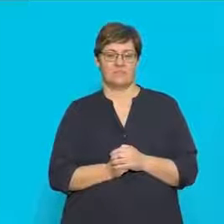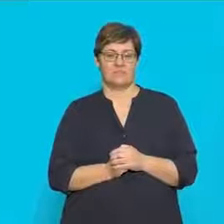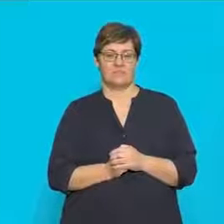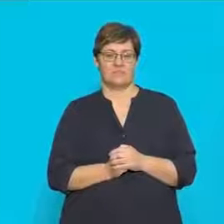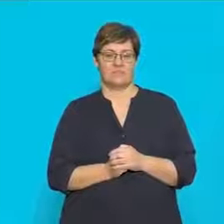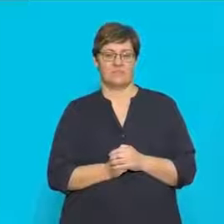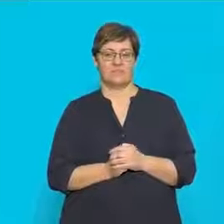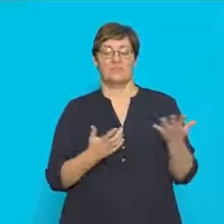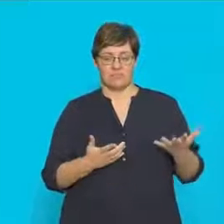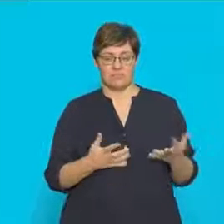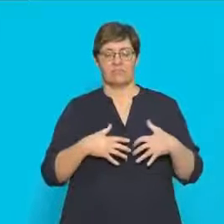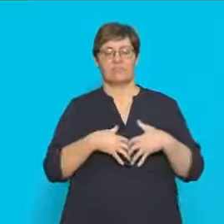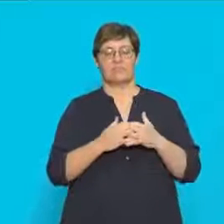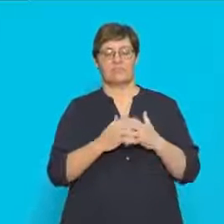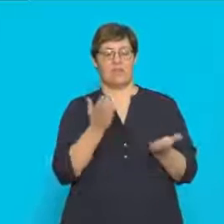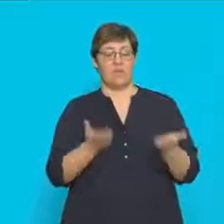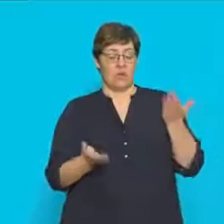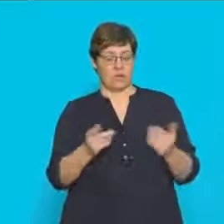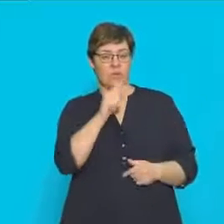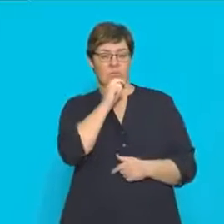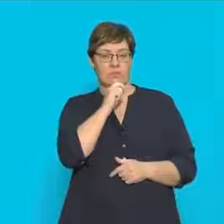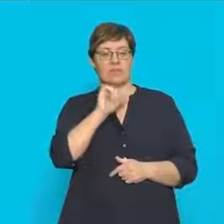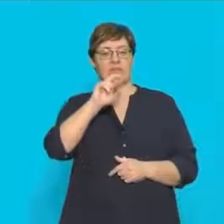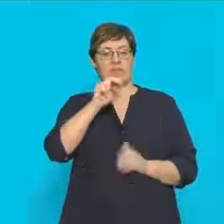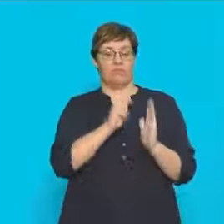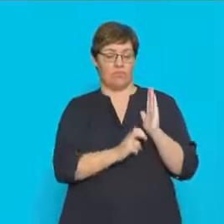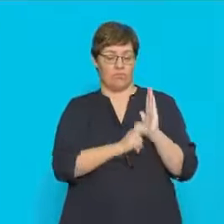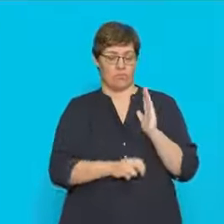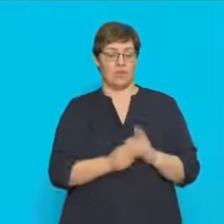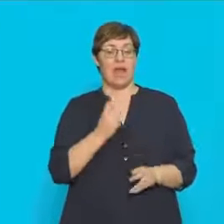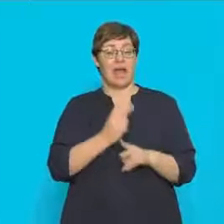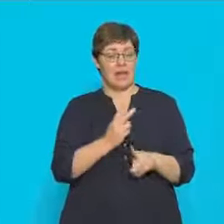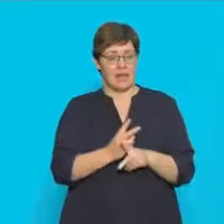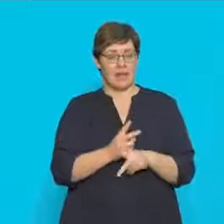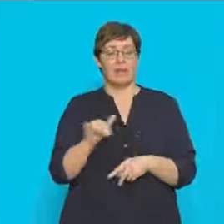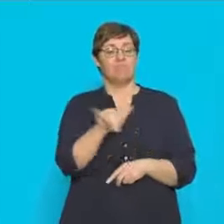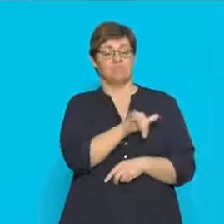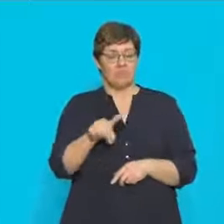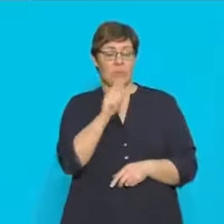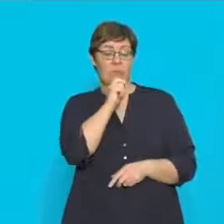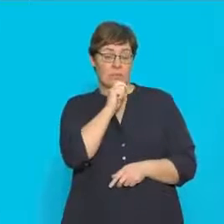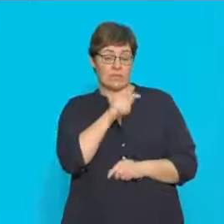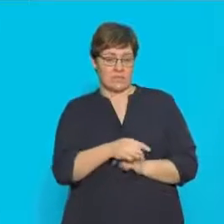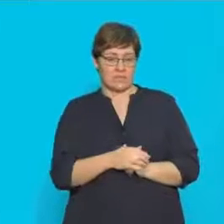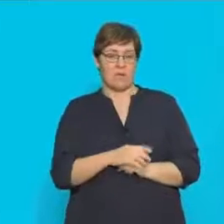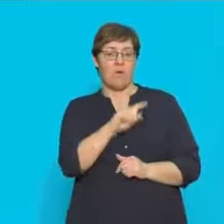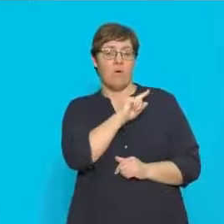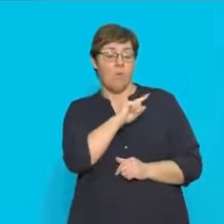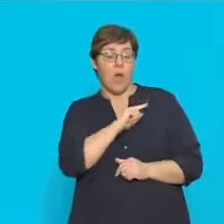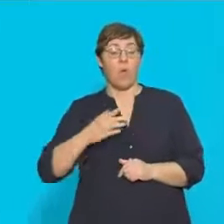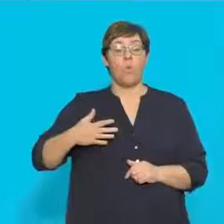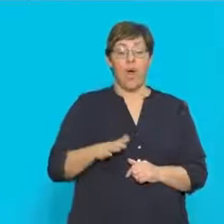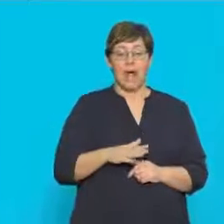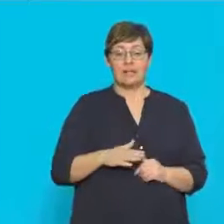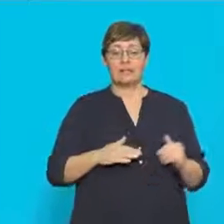Right, so let's write our equation, set up our equation using the sine rule. And again, which version of the sine rule are we going to use? Because we want